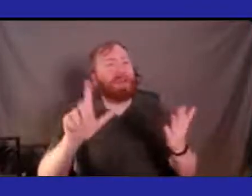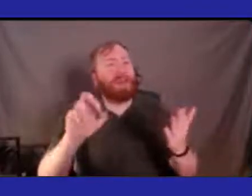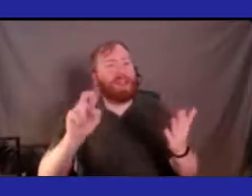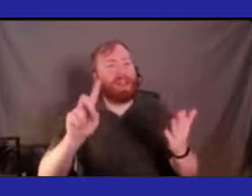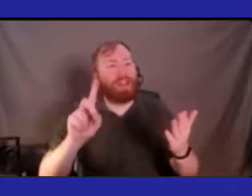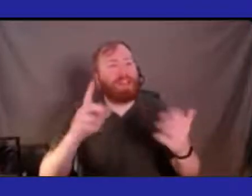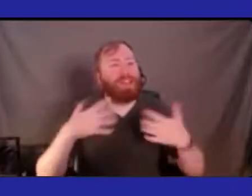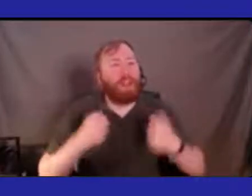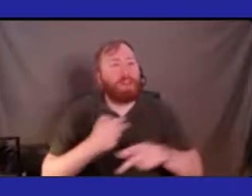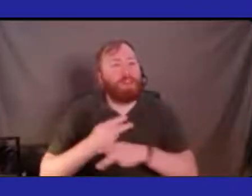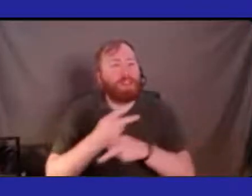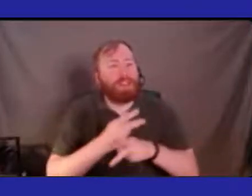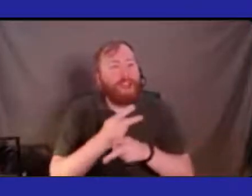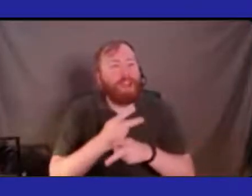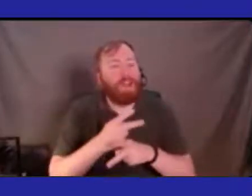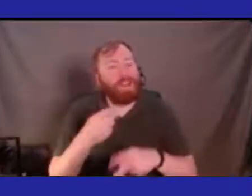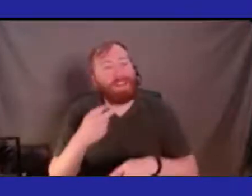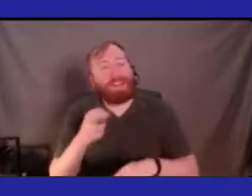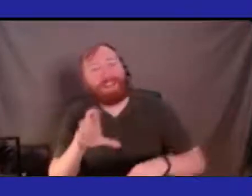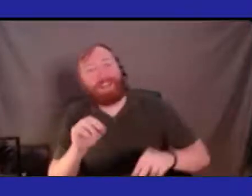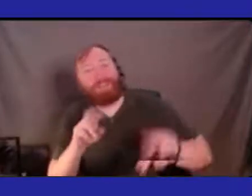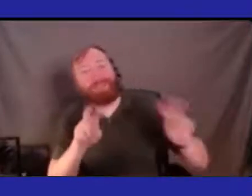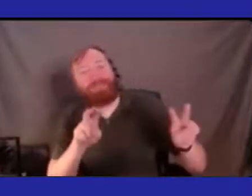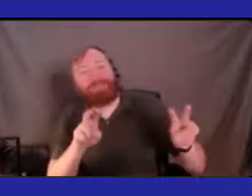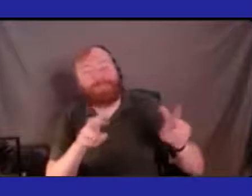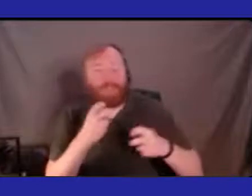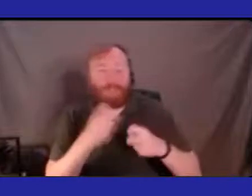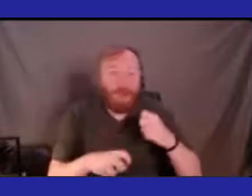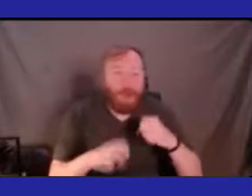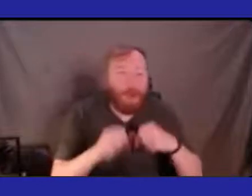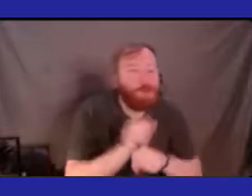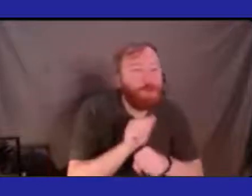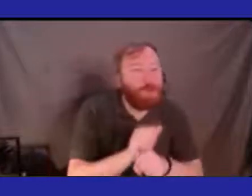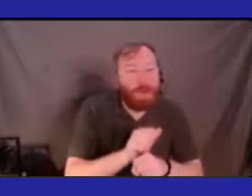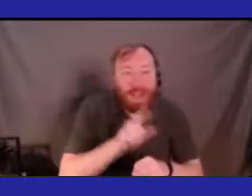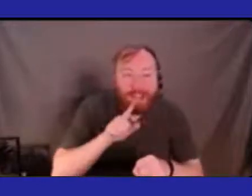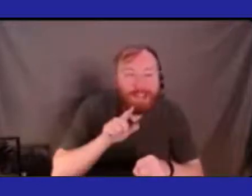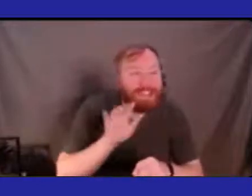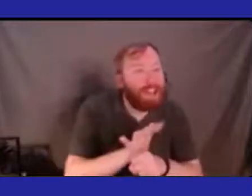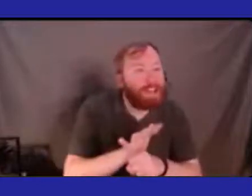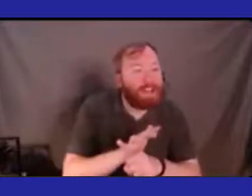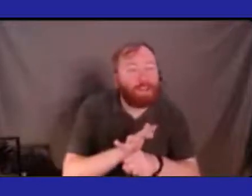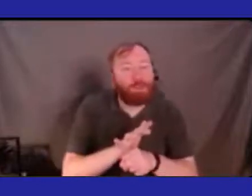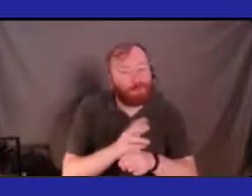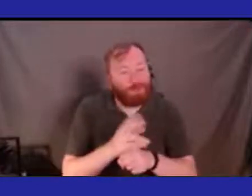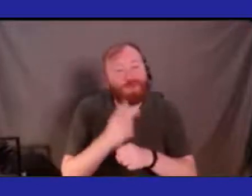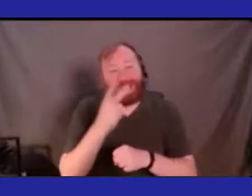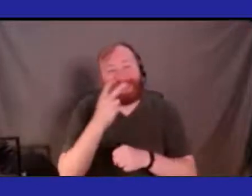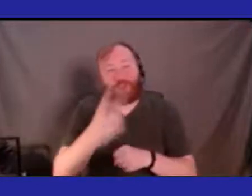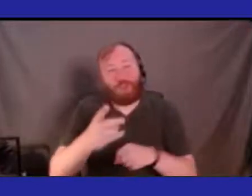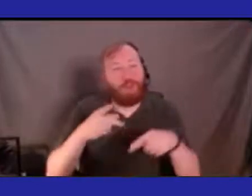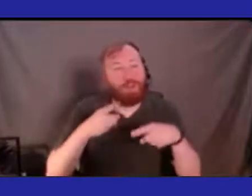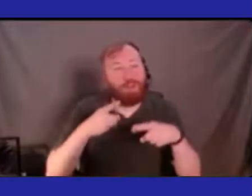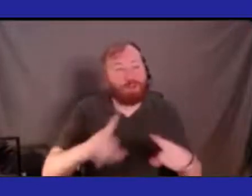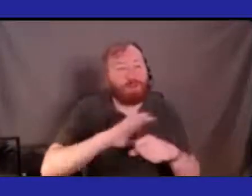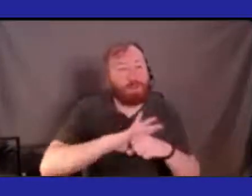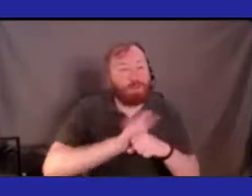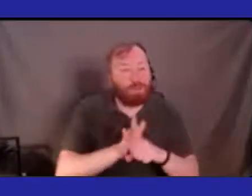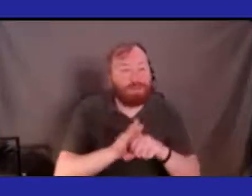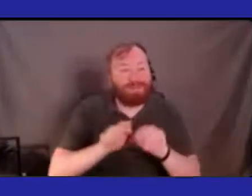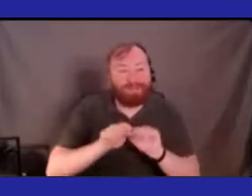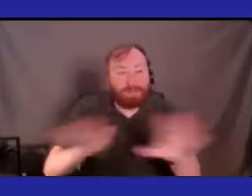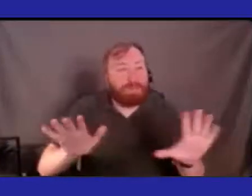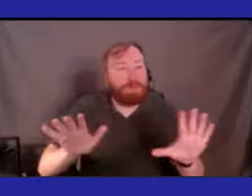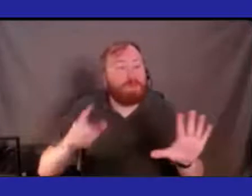were written recognizing Cumberland as hard work dedication that was displayed during the pandemic to keep the